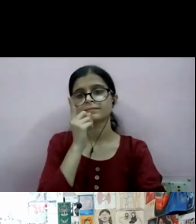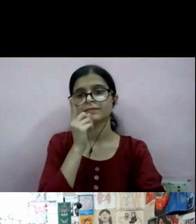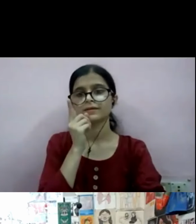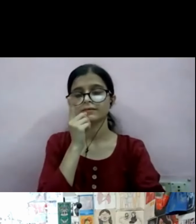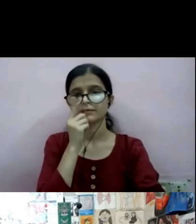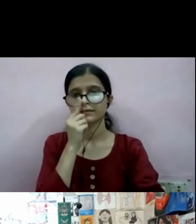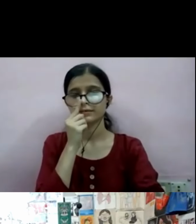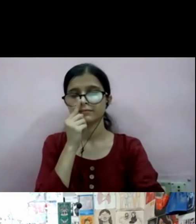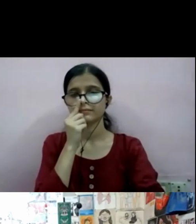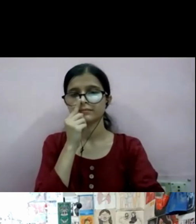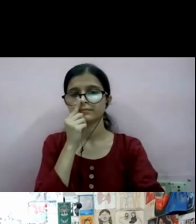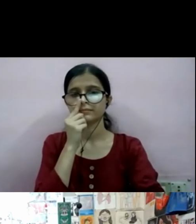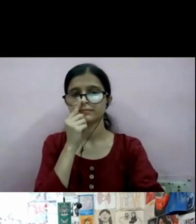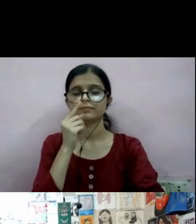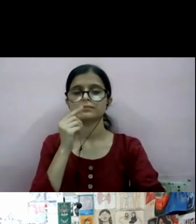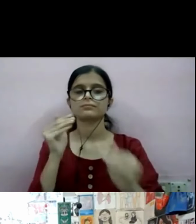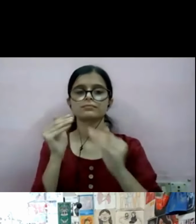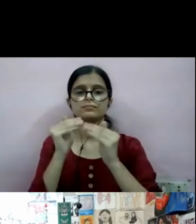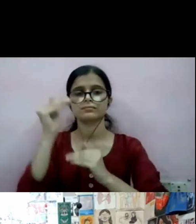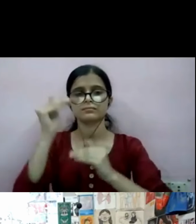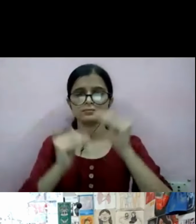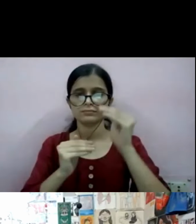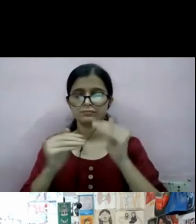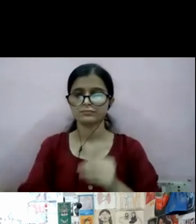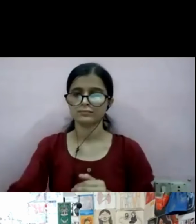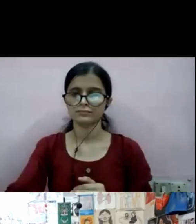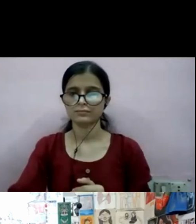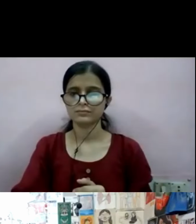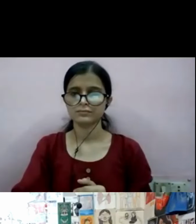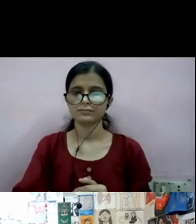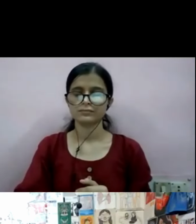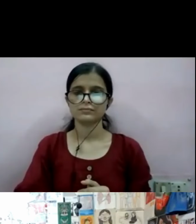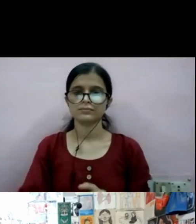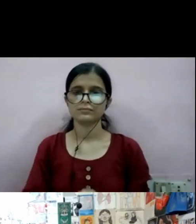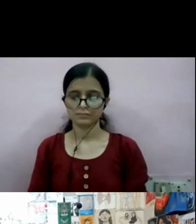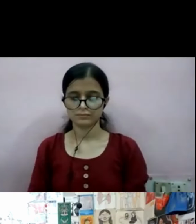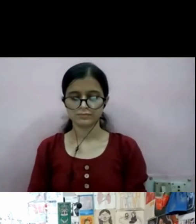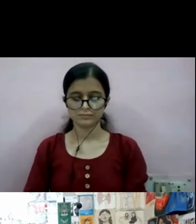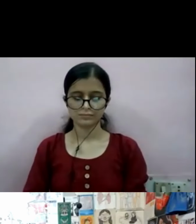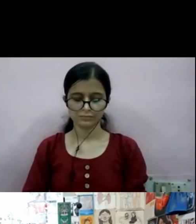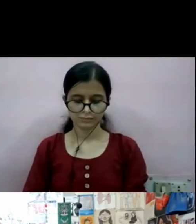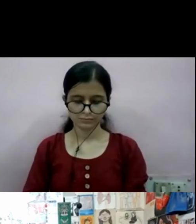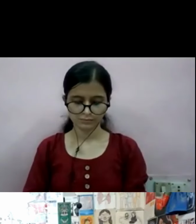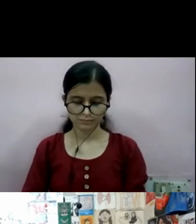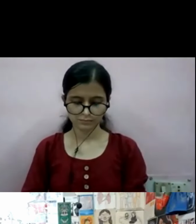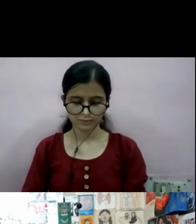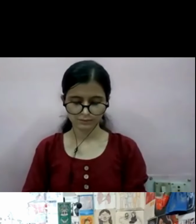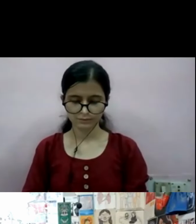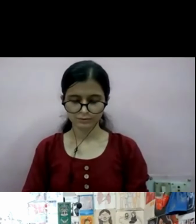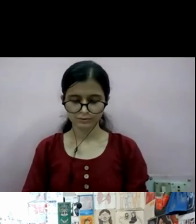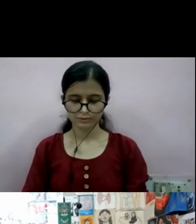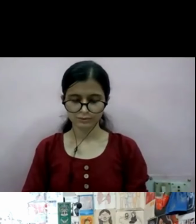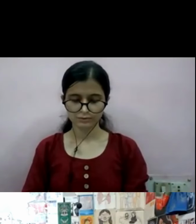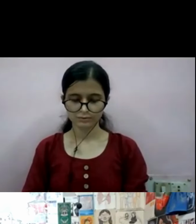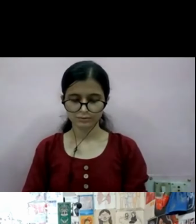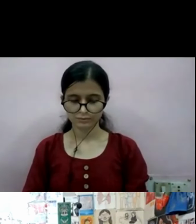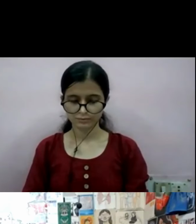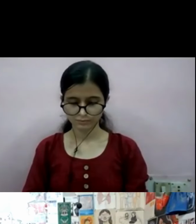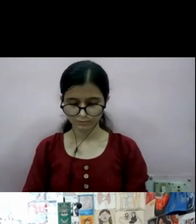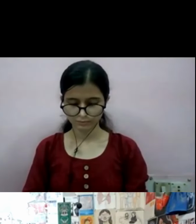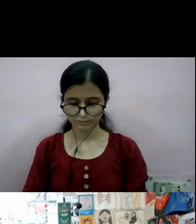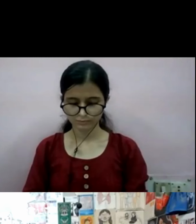of this norm and is thus a first level of deviance, the female being subordinate and the other to the male. Disabled